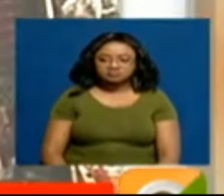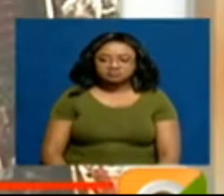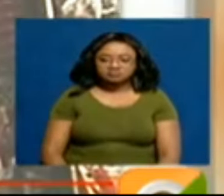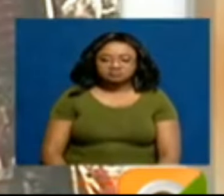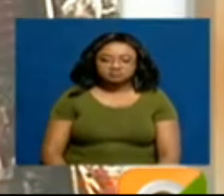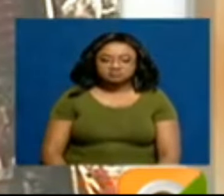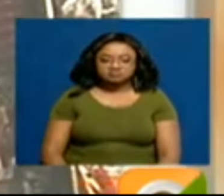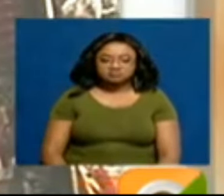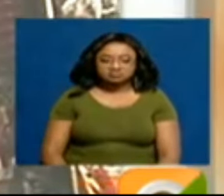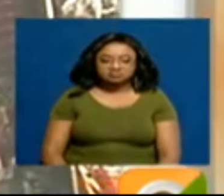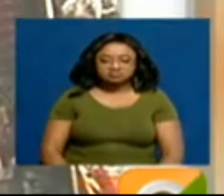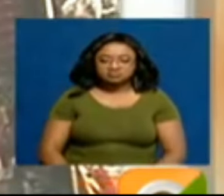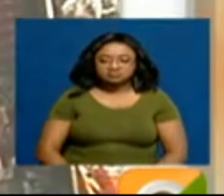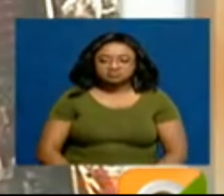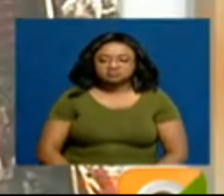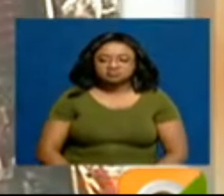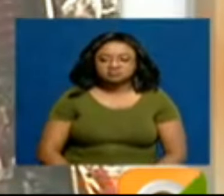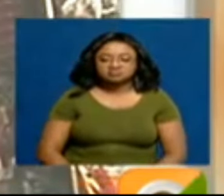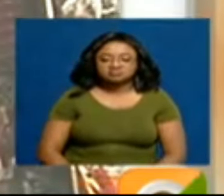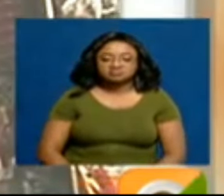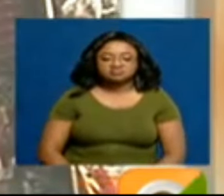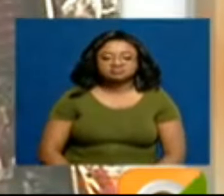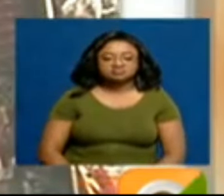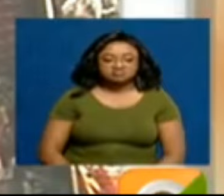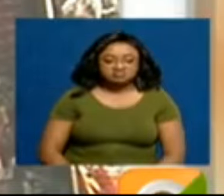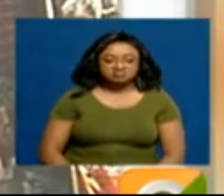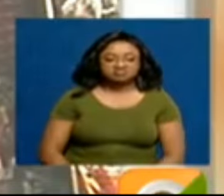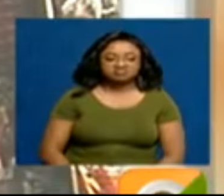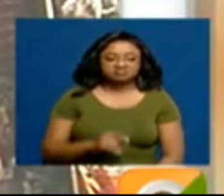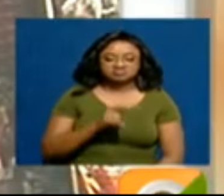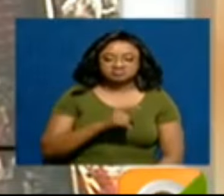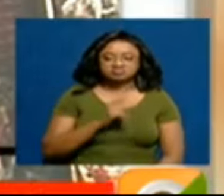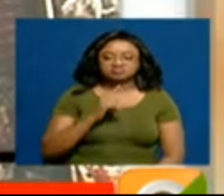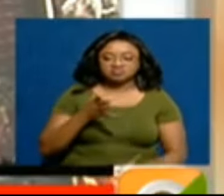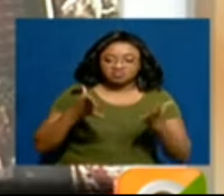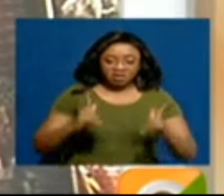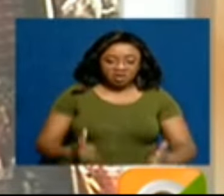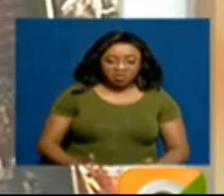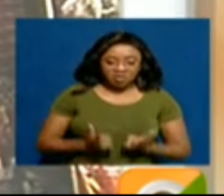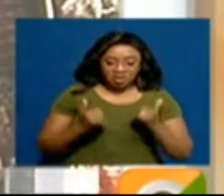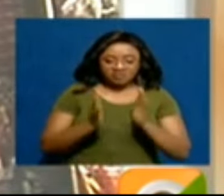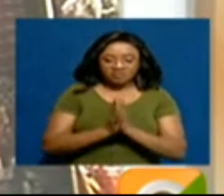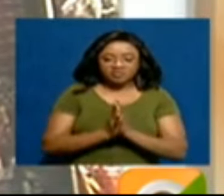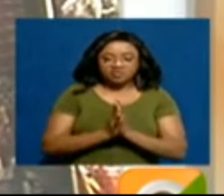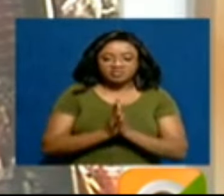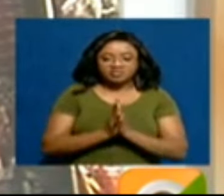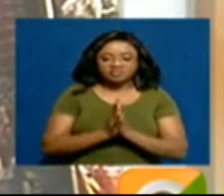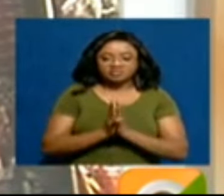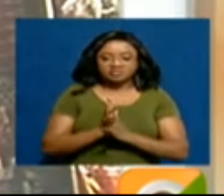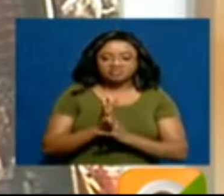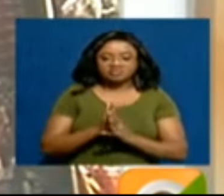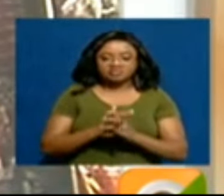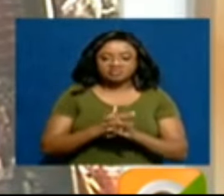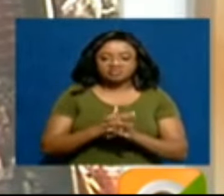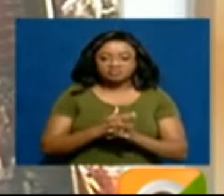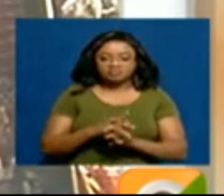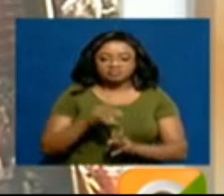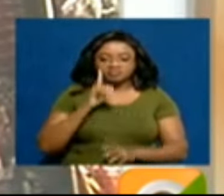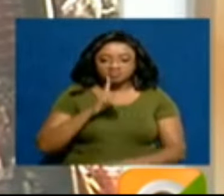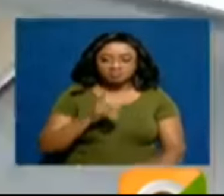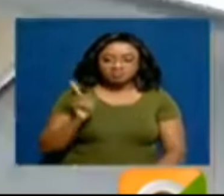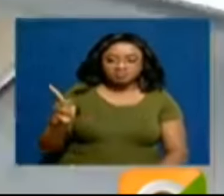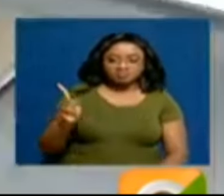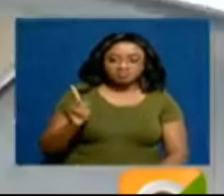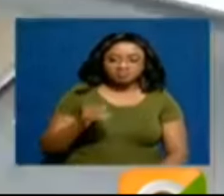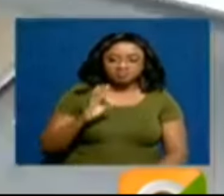Yeah. That's what the opposition is saying, punitive taxes. Joining me live in the studio now is Azimio co-principal Eugene Wamalwa. Before